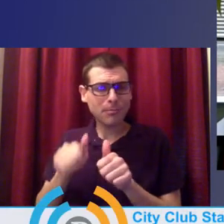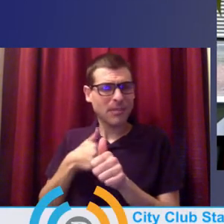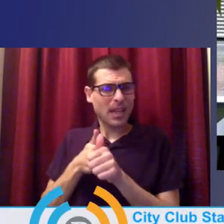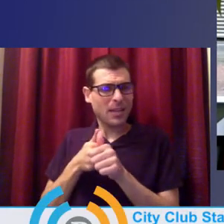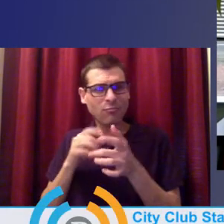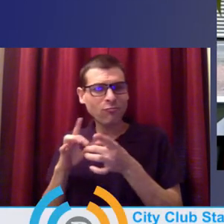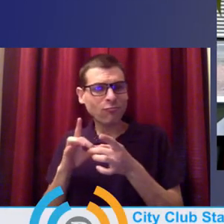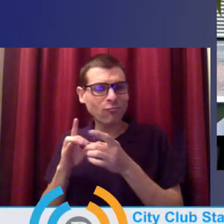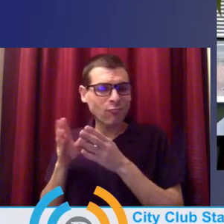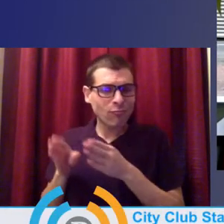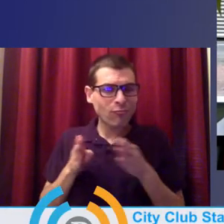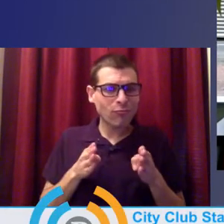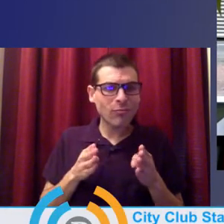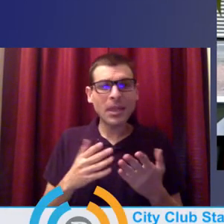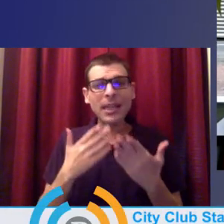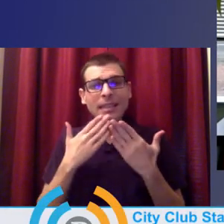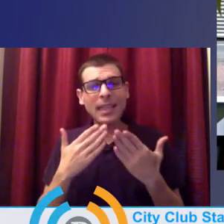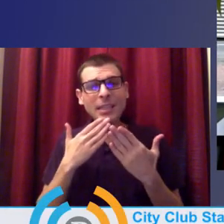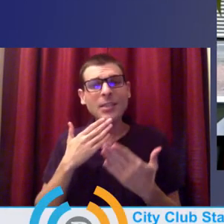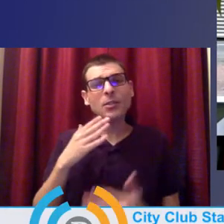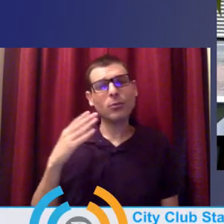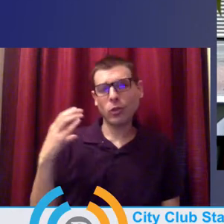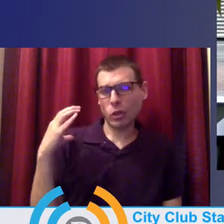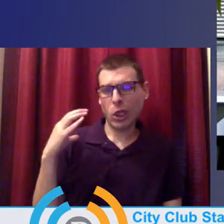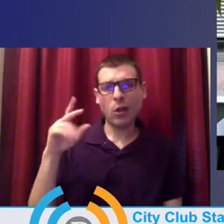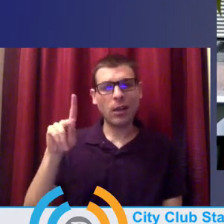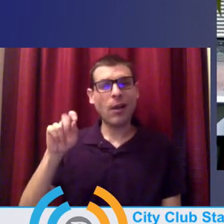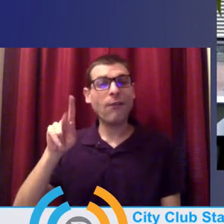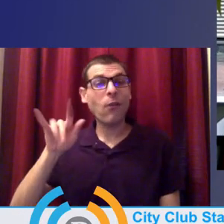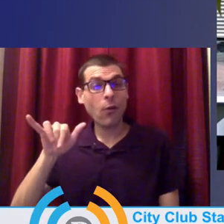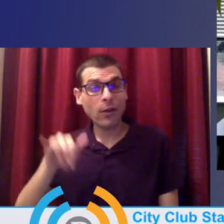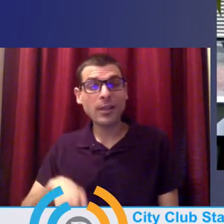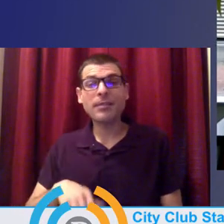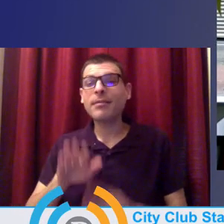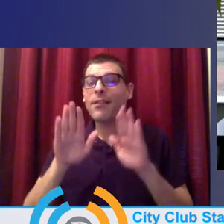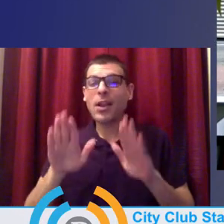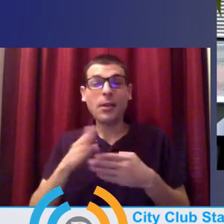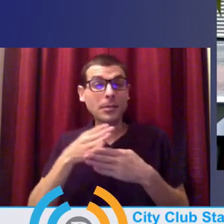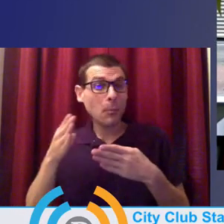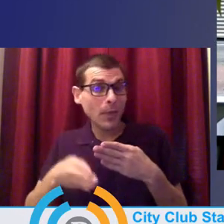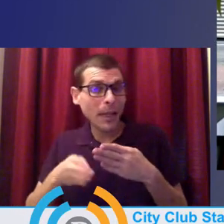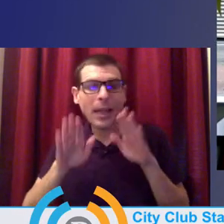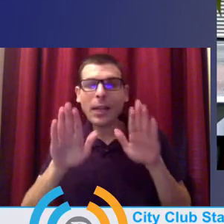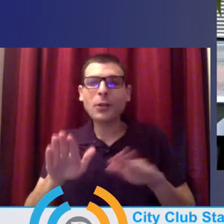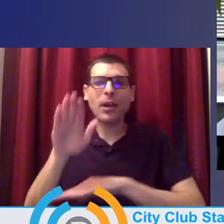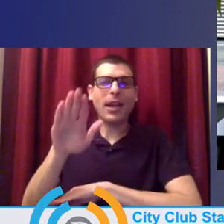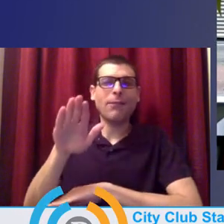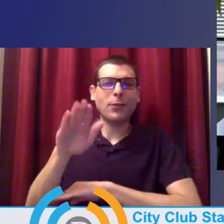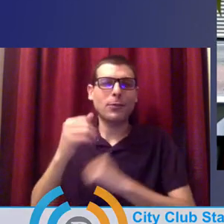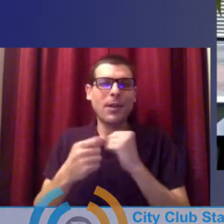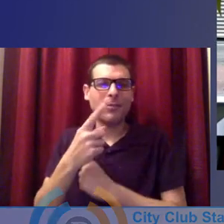Thanks again, Chair Kafoury. Have a great weekend and have a great afternoon, everyone.